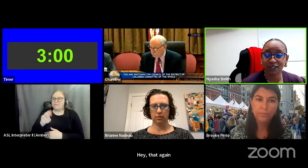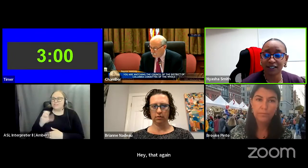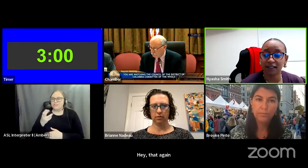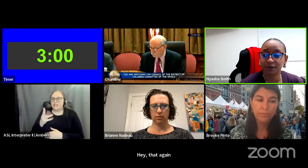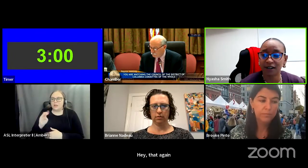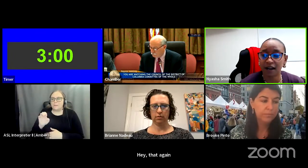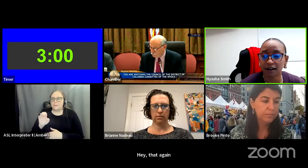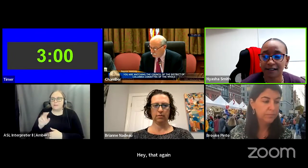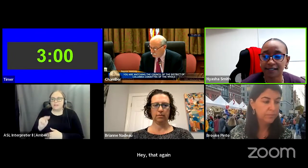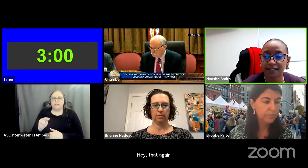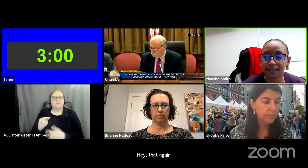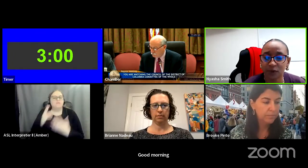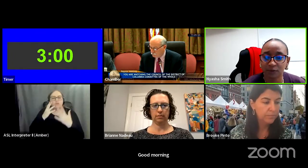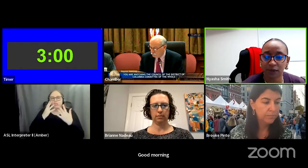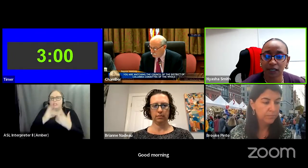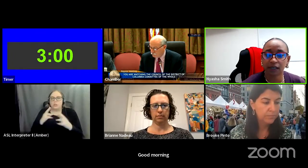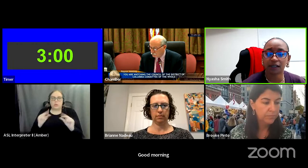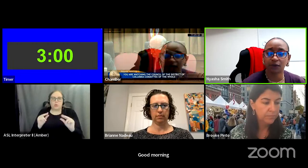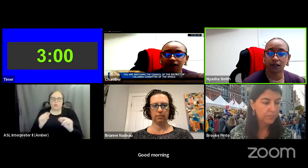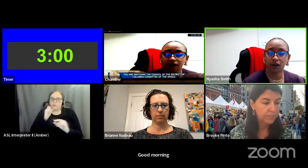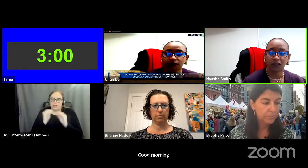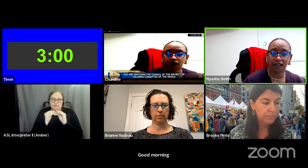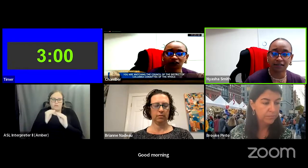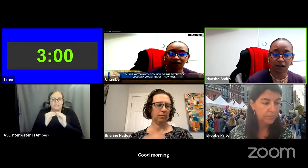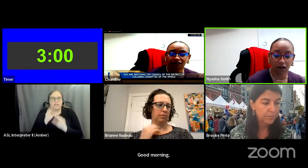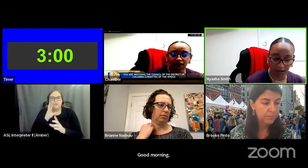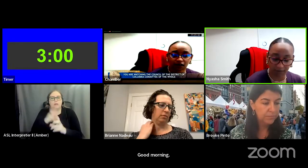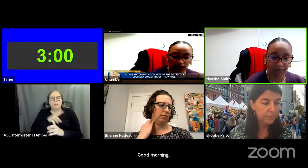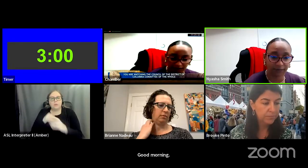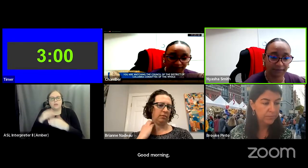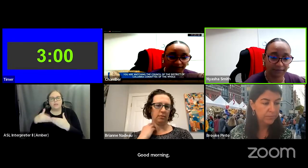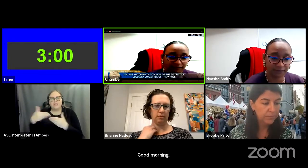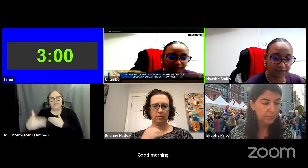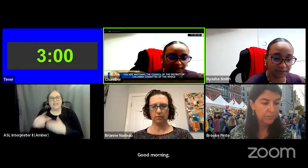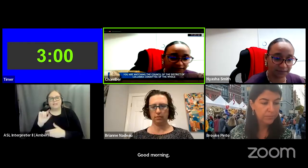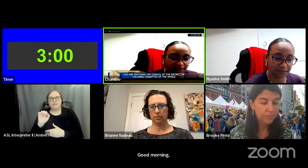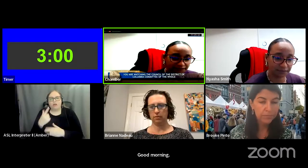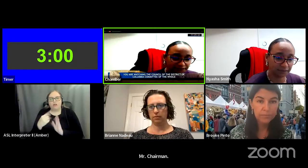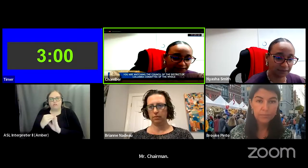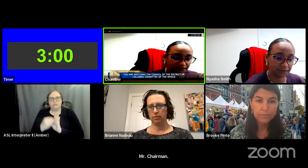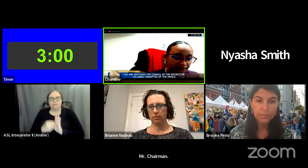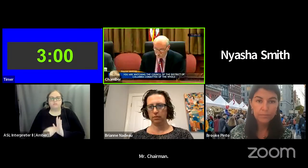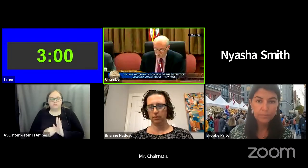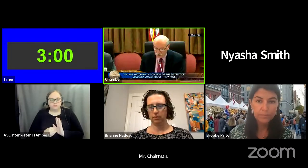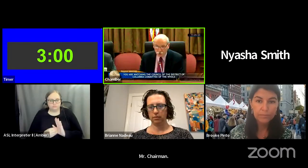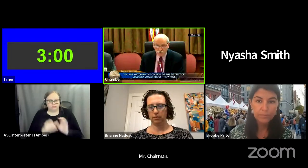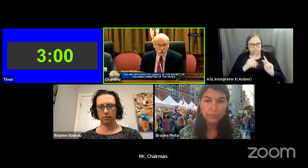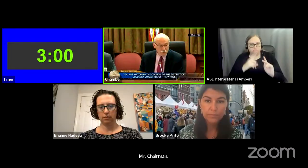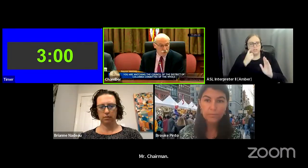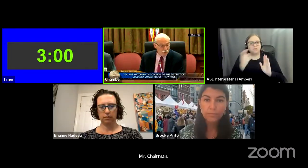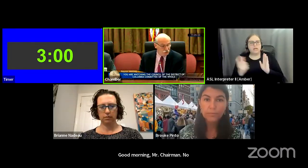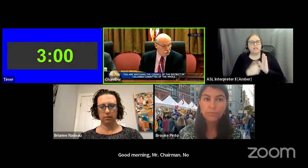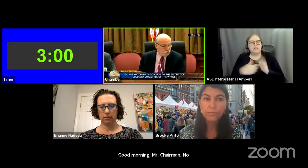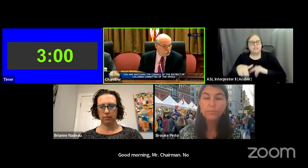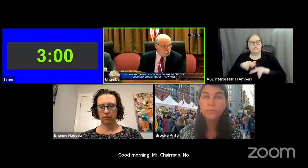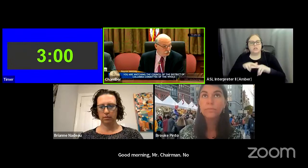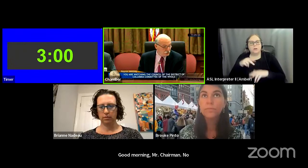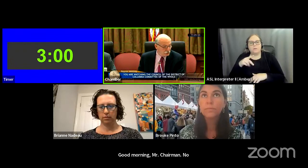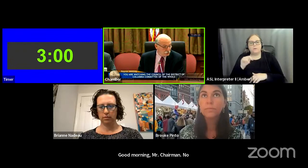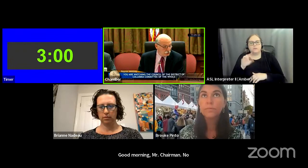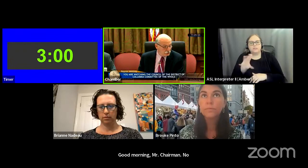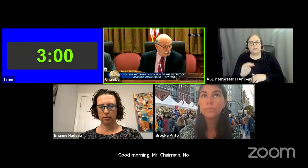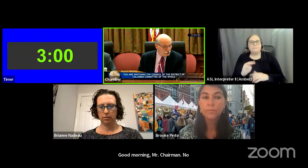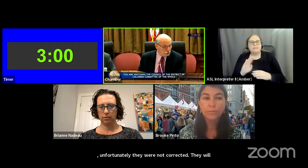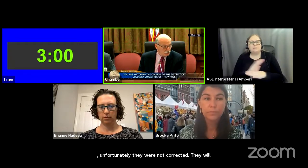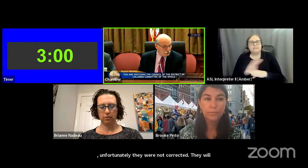No, unfortunately, they were not corrected. They will be included on the next log. Okay. Recognize the Chair Pro Tem, who seems to be very busy